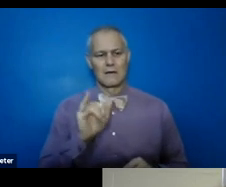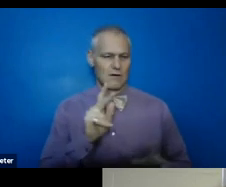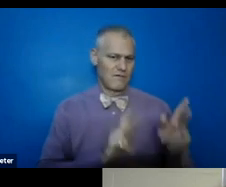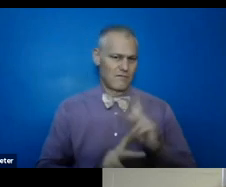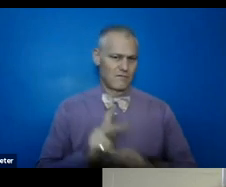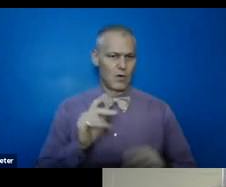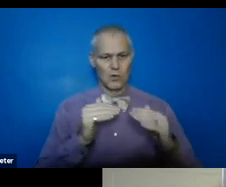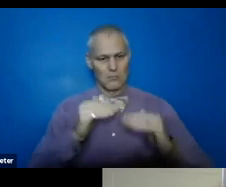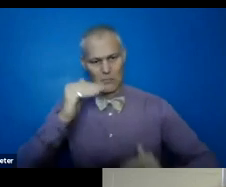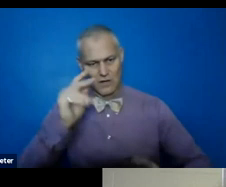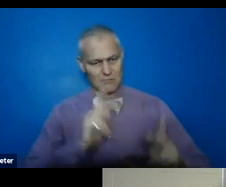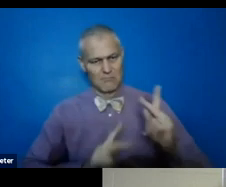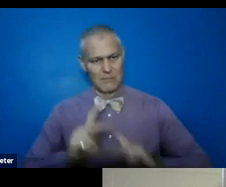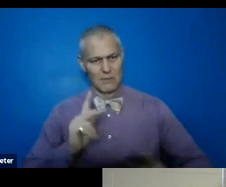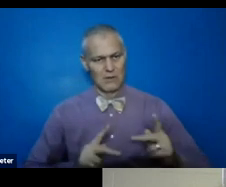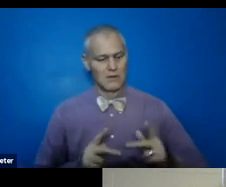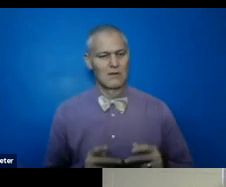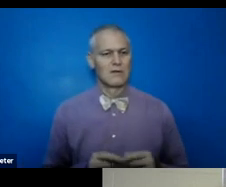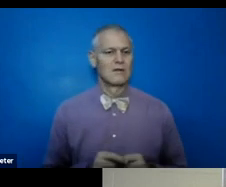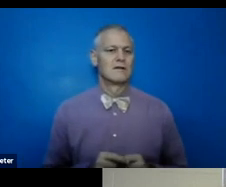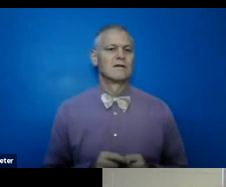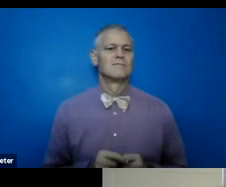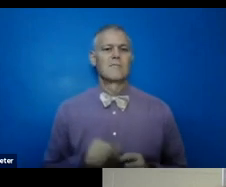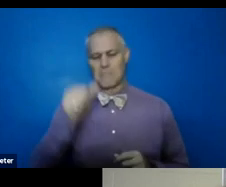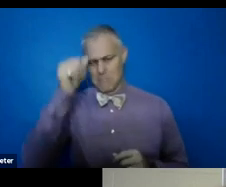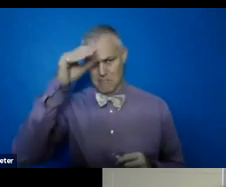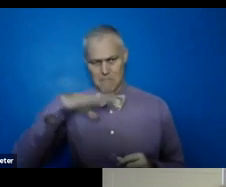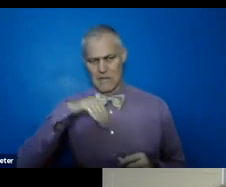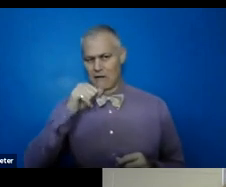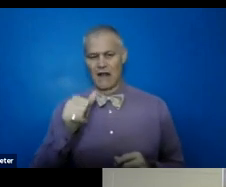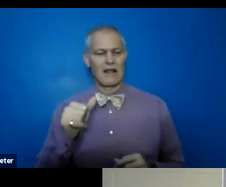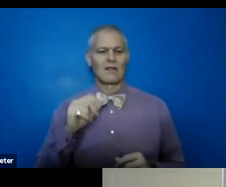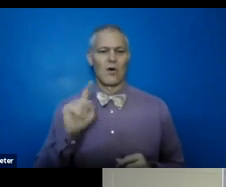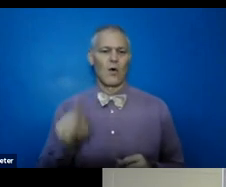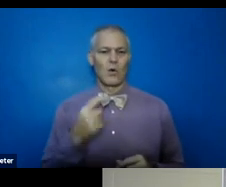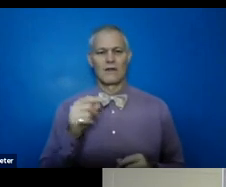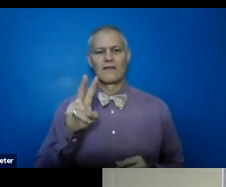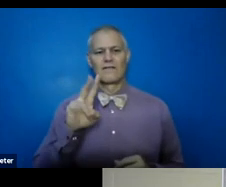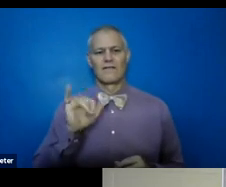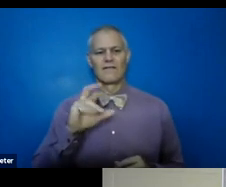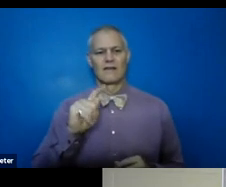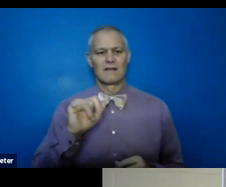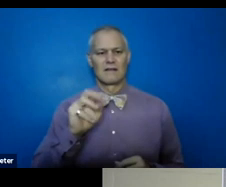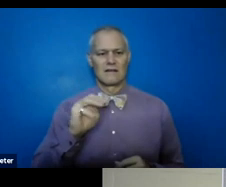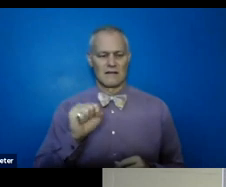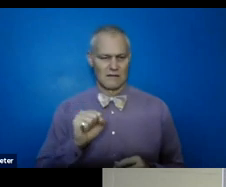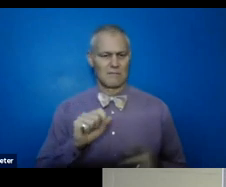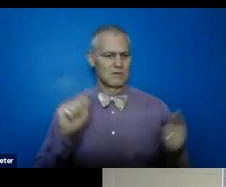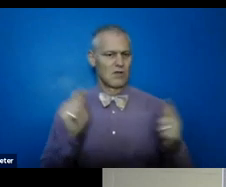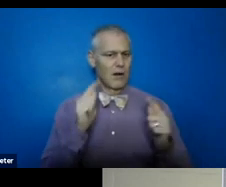in their lives. Like, men are not the primary victims of that, but this system is kind of harmful